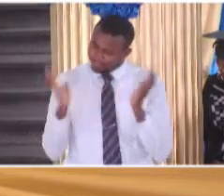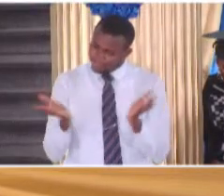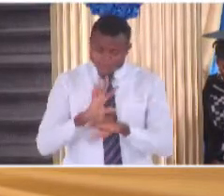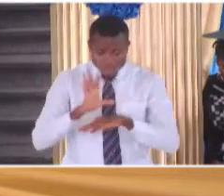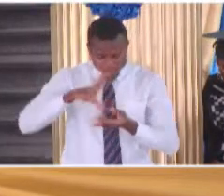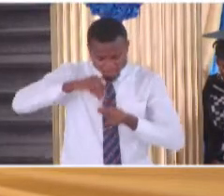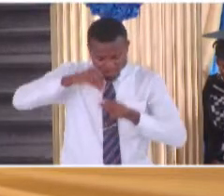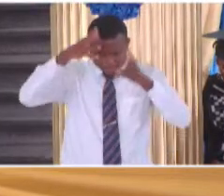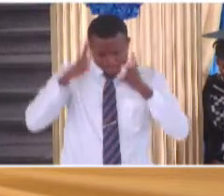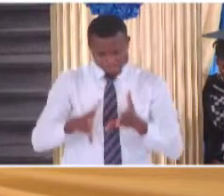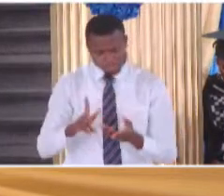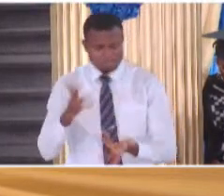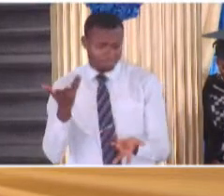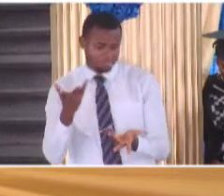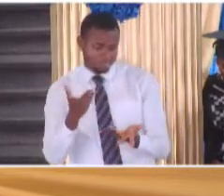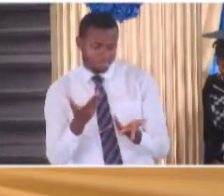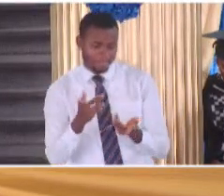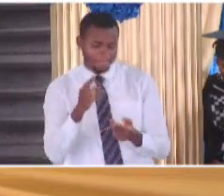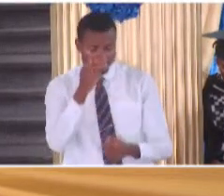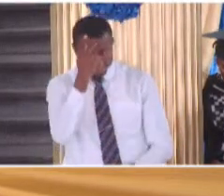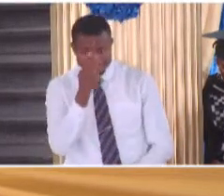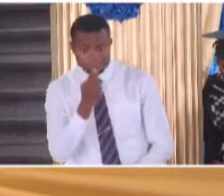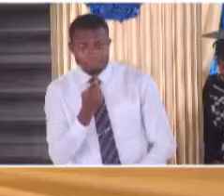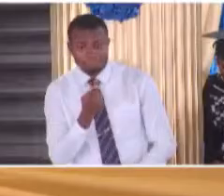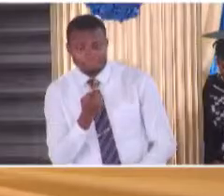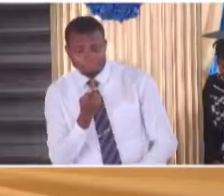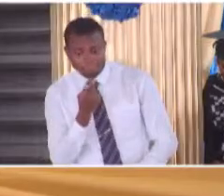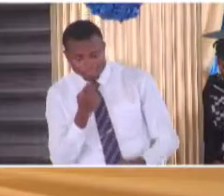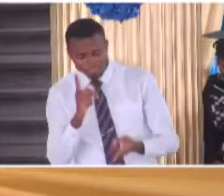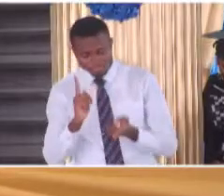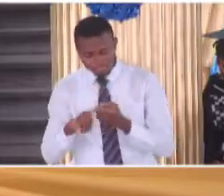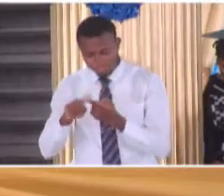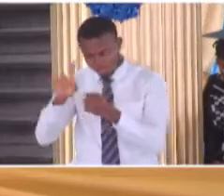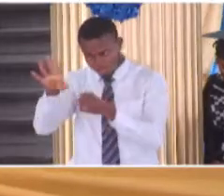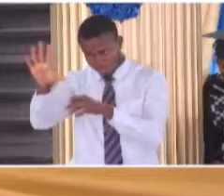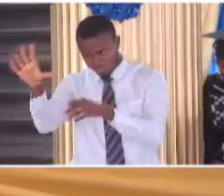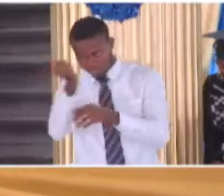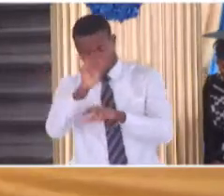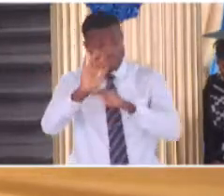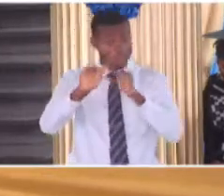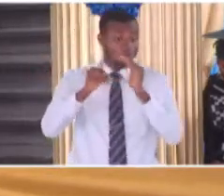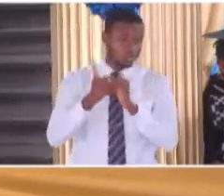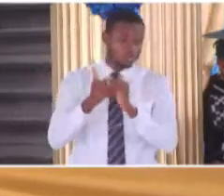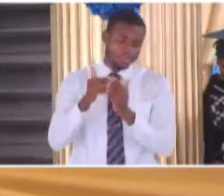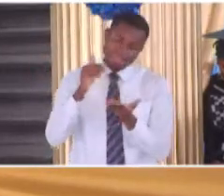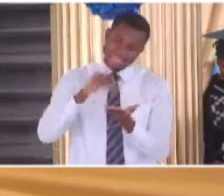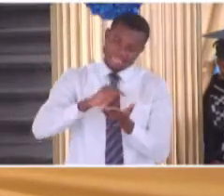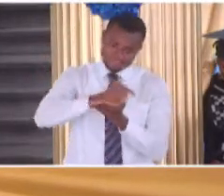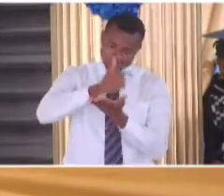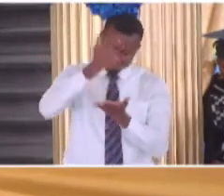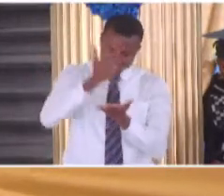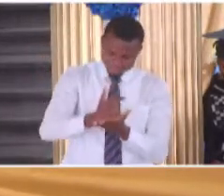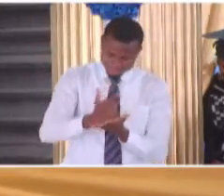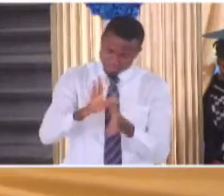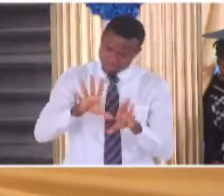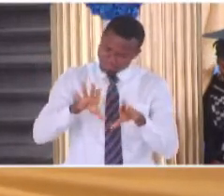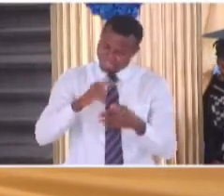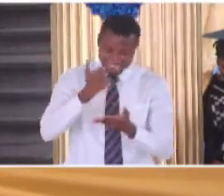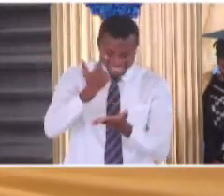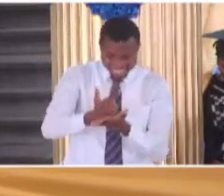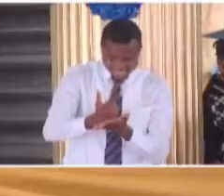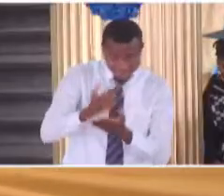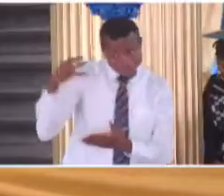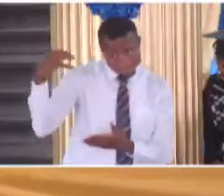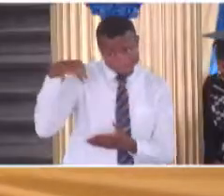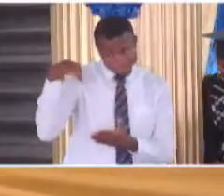students, parents, and guardians to explore these options. For the graduate admissions, a total of